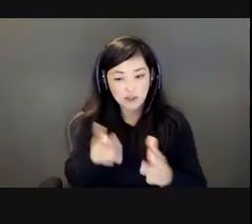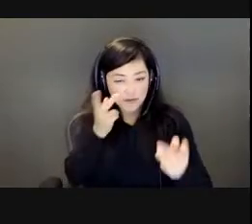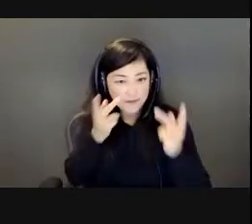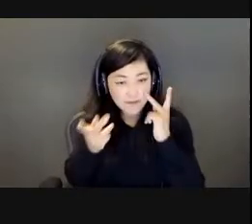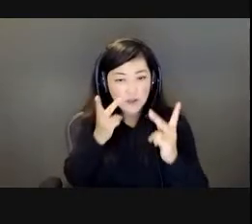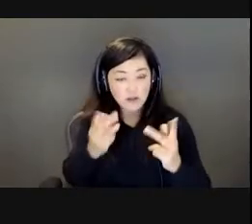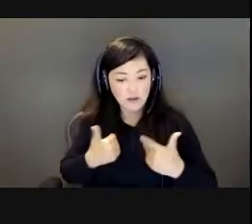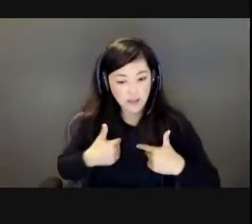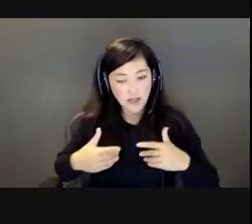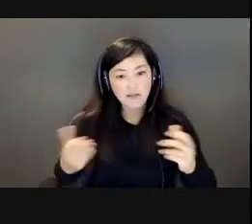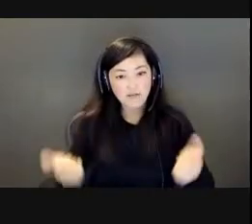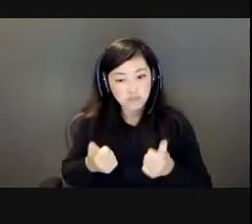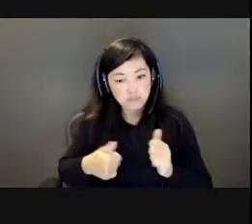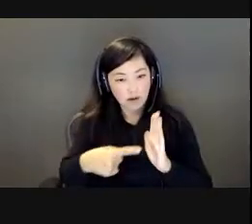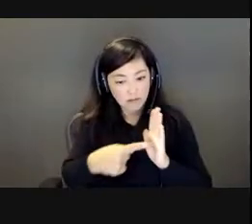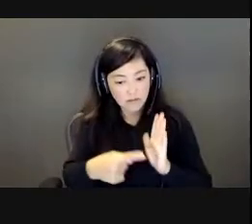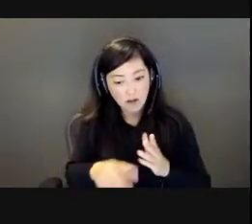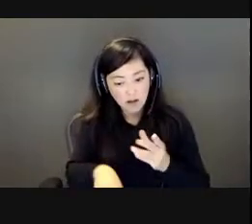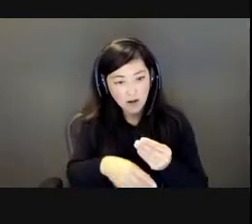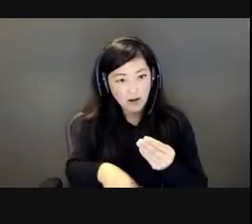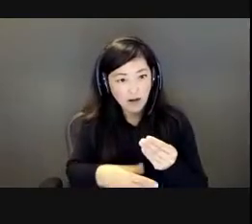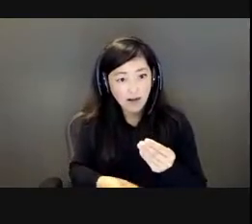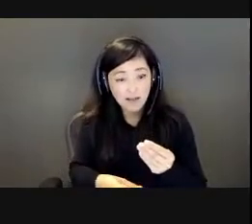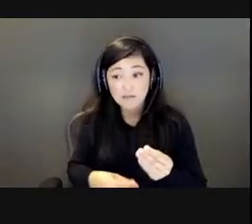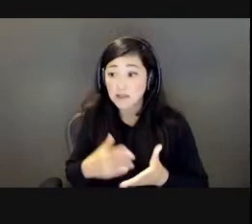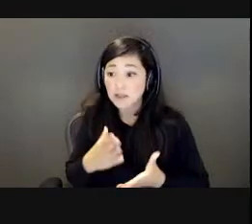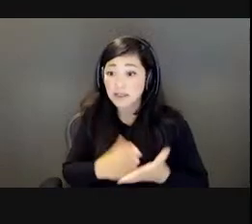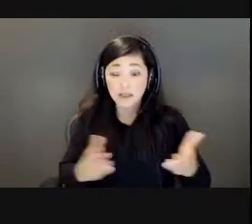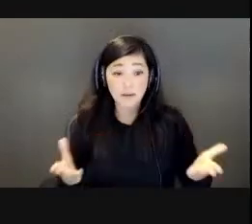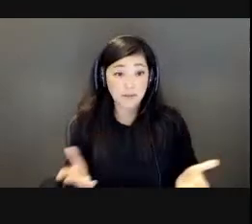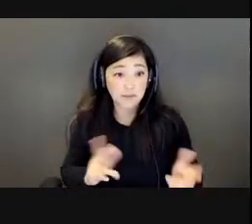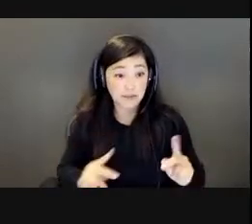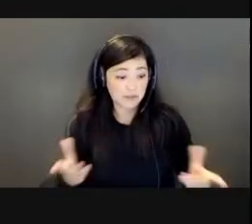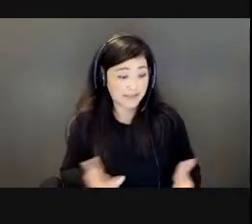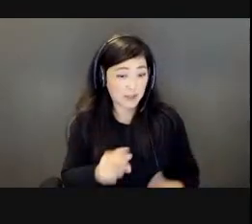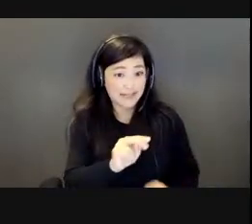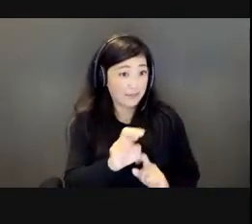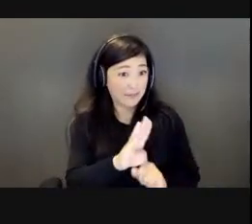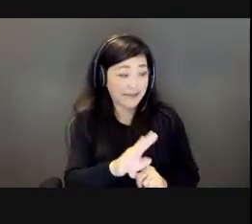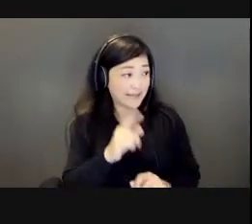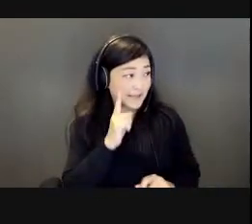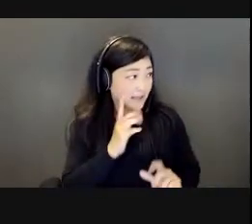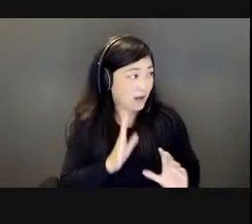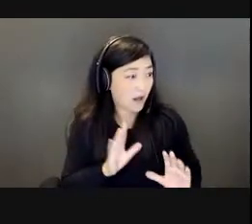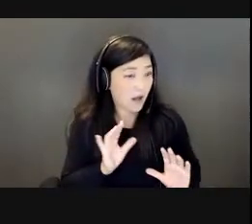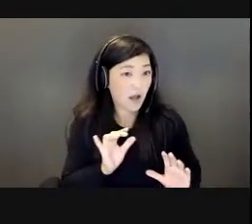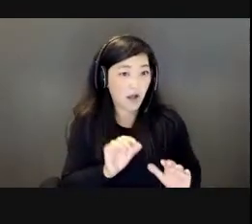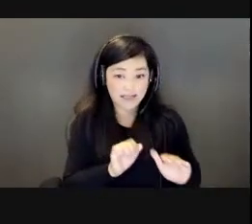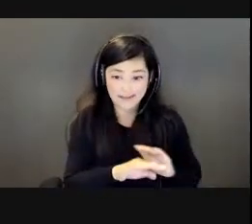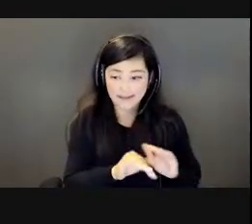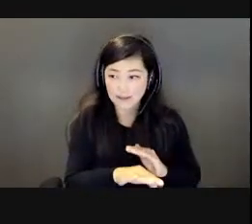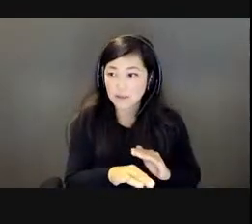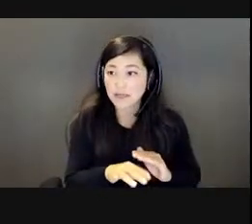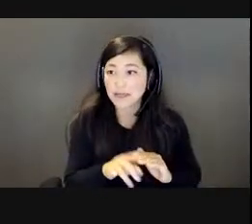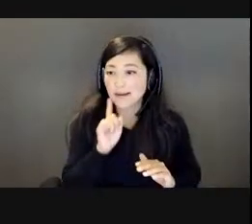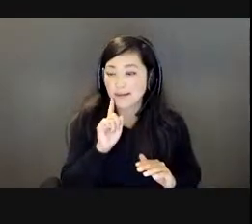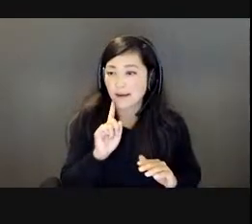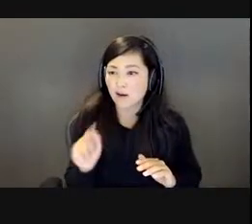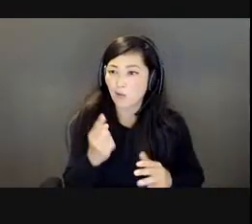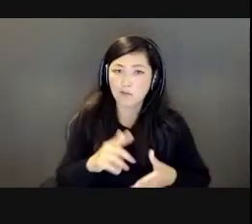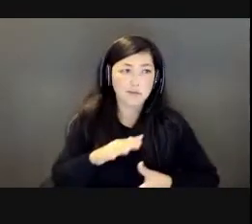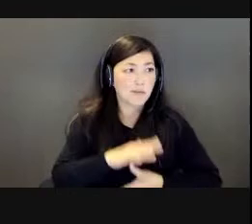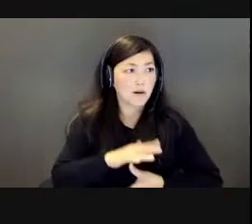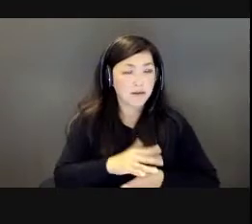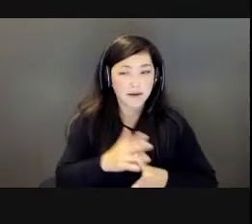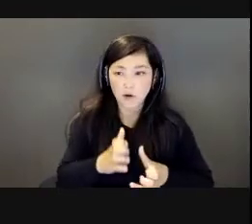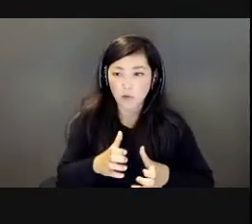Brunswick, people often think that Ability New Brunswick and our accessibility MB program only wants paved trails, and that's not true.